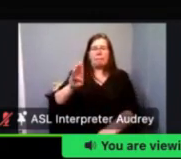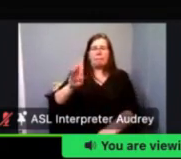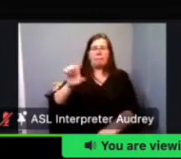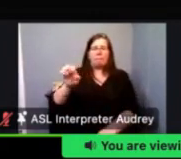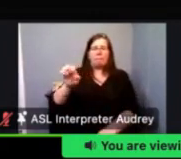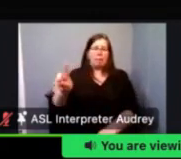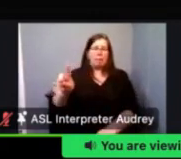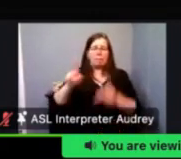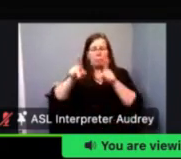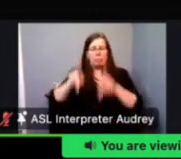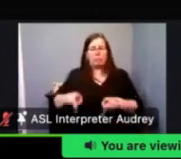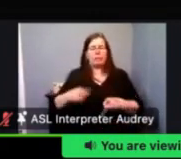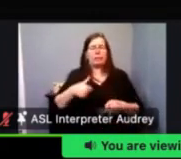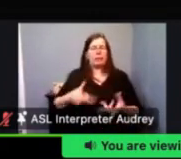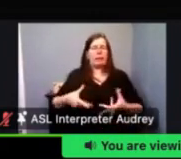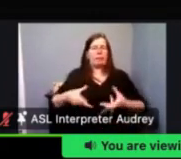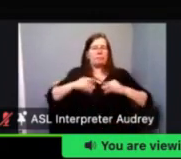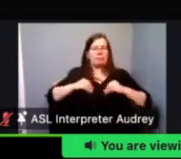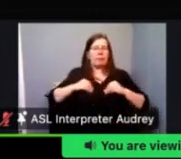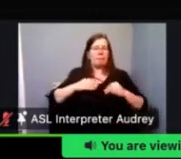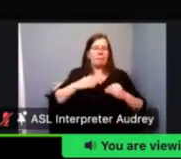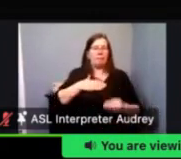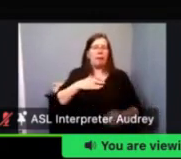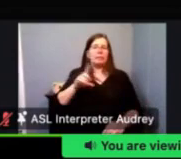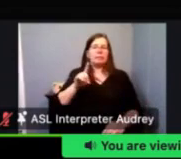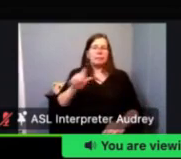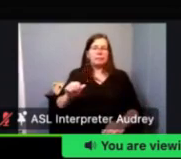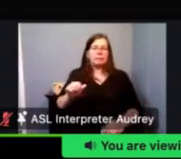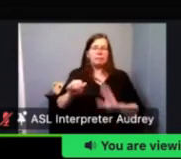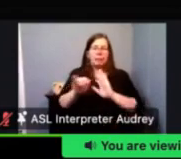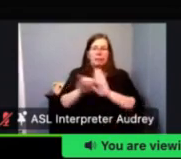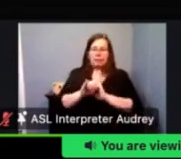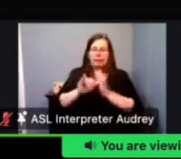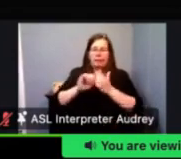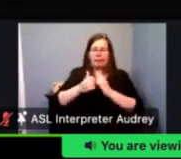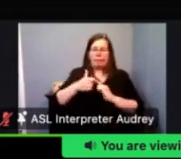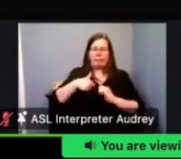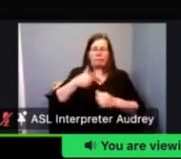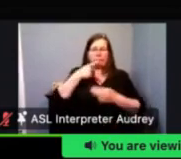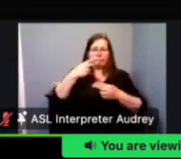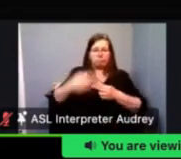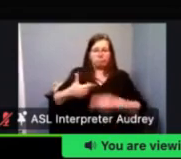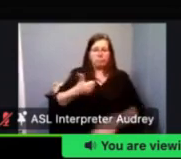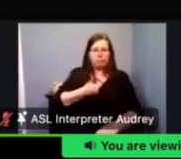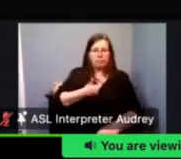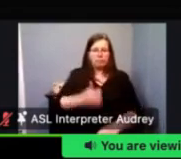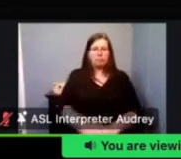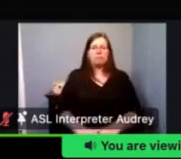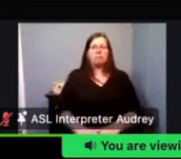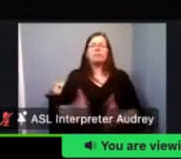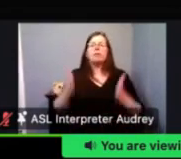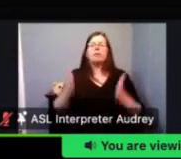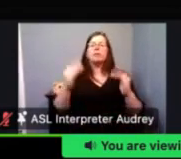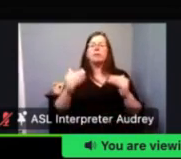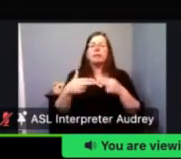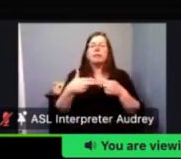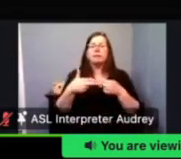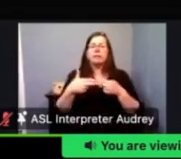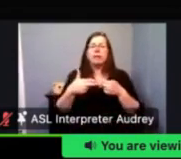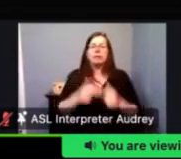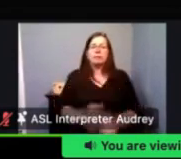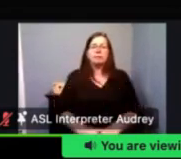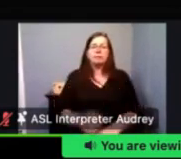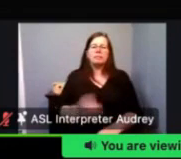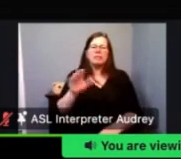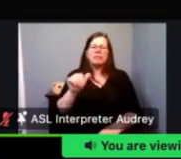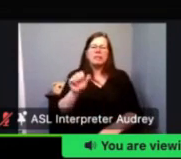taking on that disability identity in the way that they refer to themselves. And if we can go to the next slide, Casey's going to go through